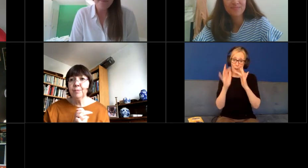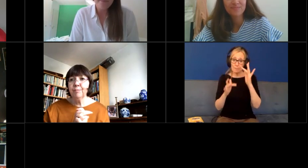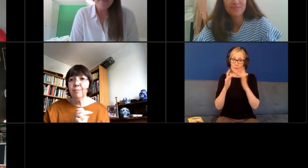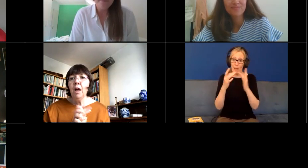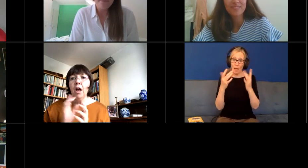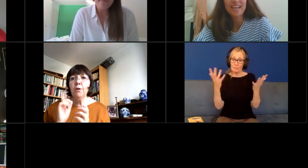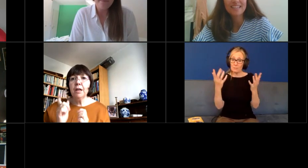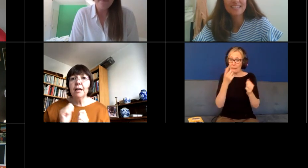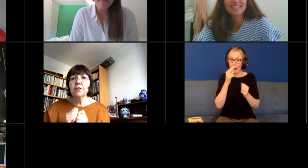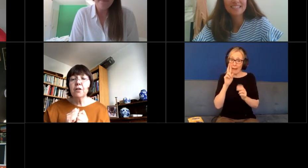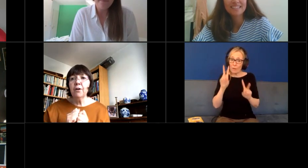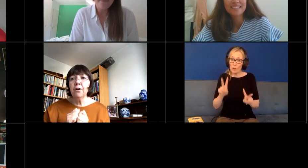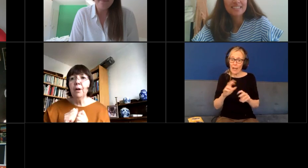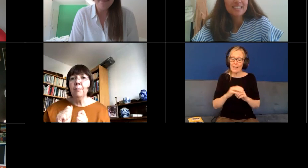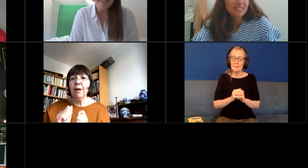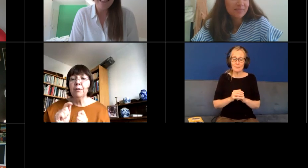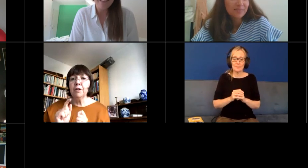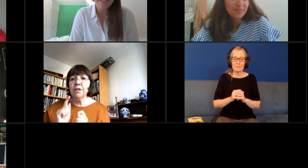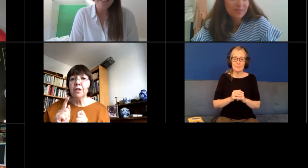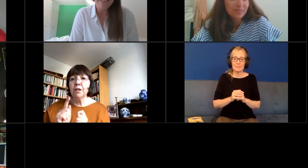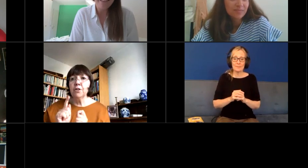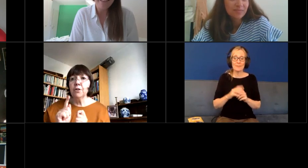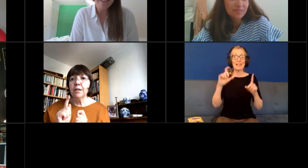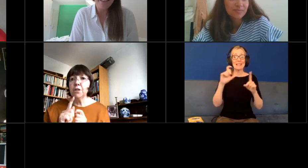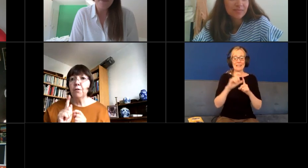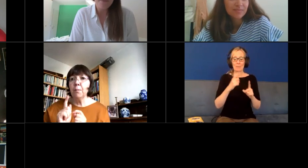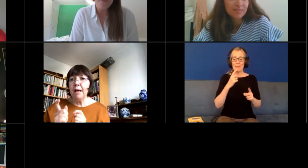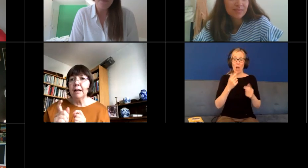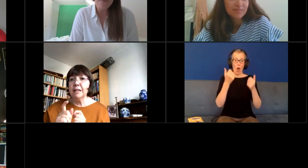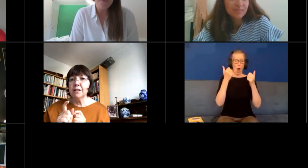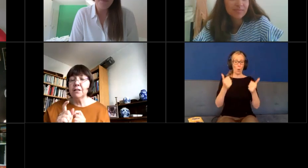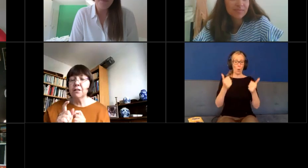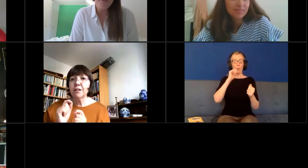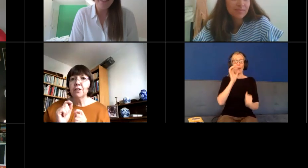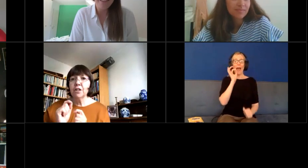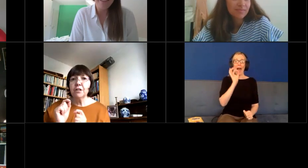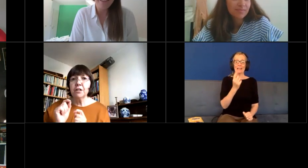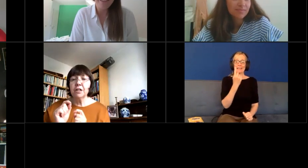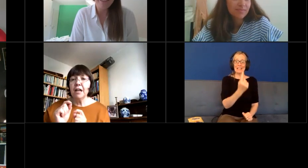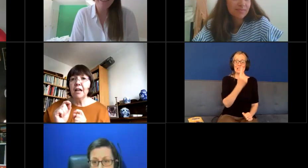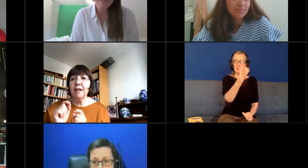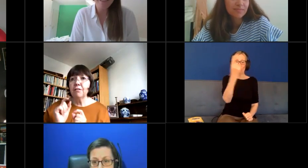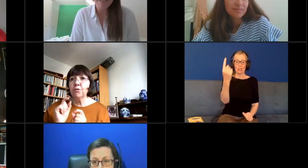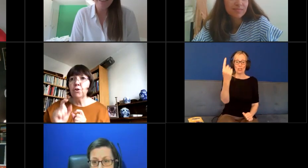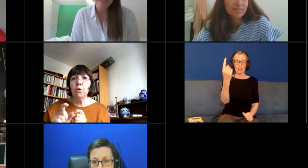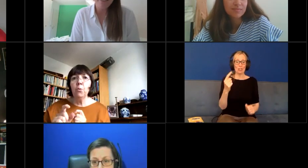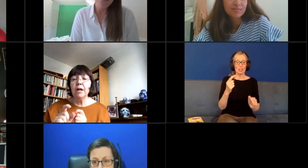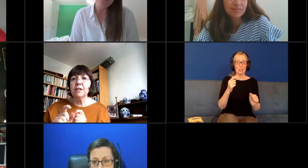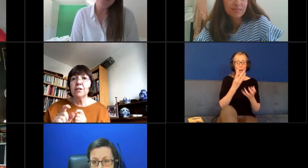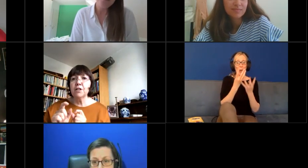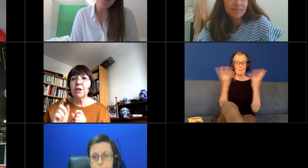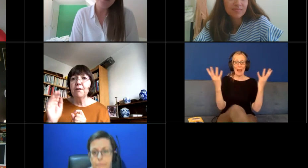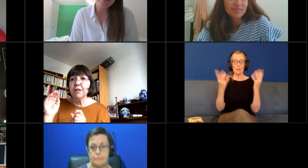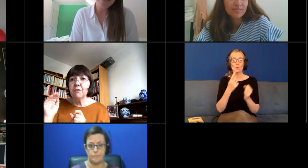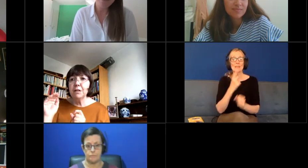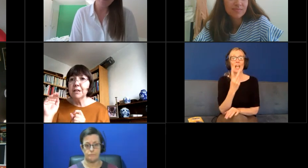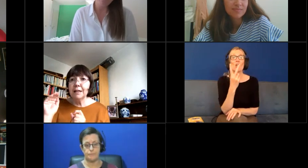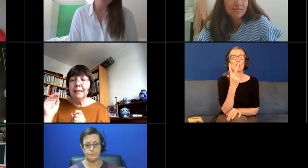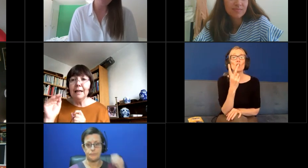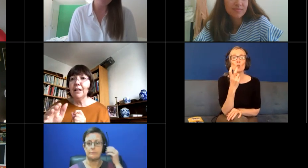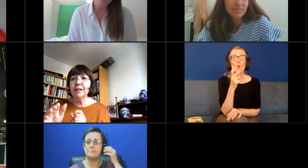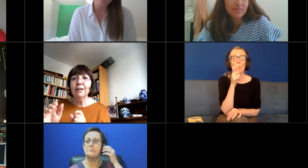that. Okay, yeah. So I'm going to go to each of our panelists just to say two more words. So if